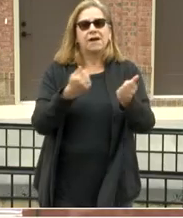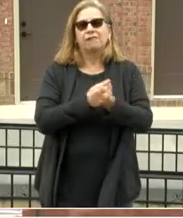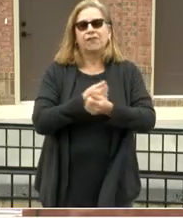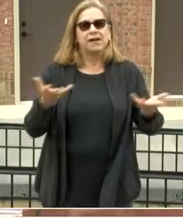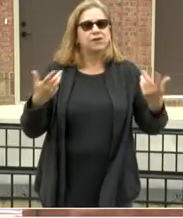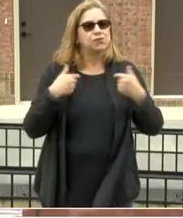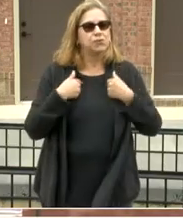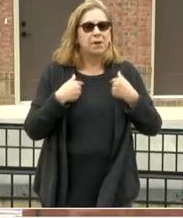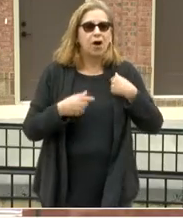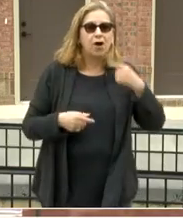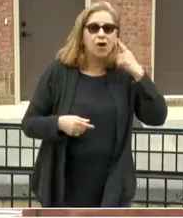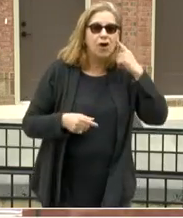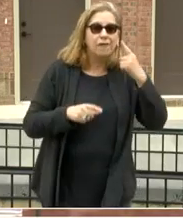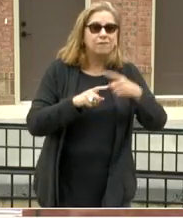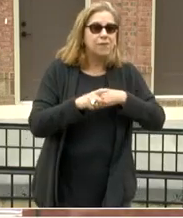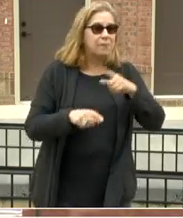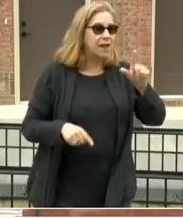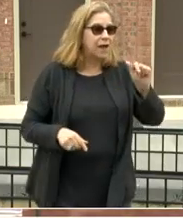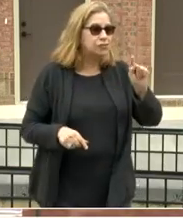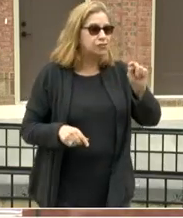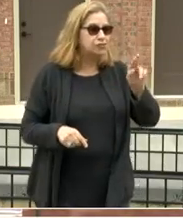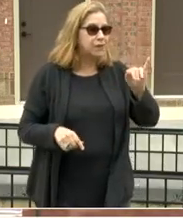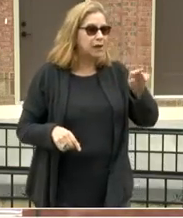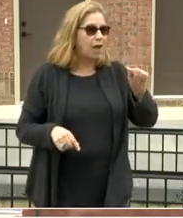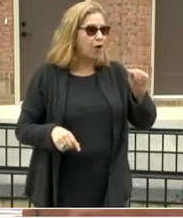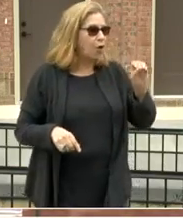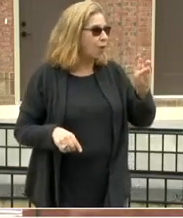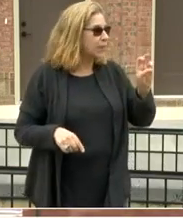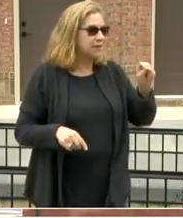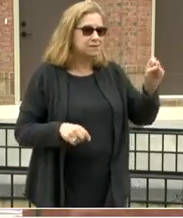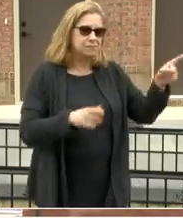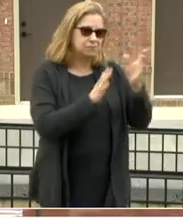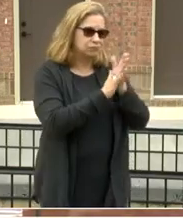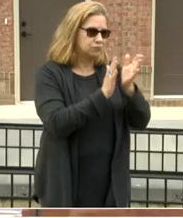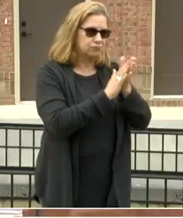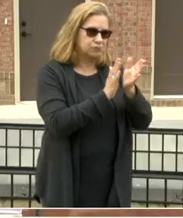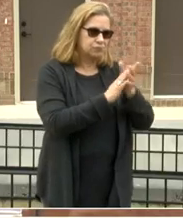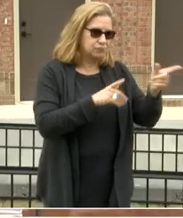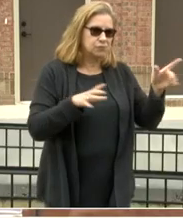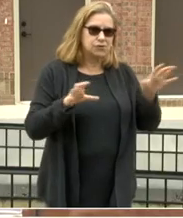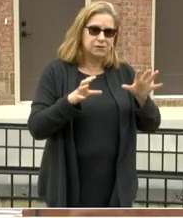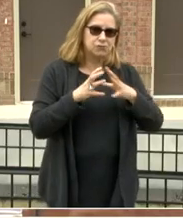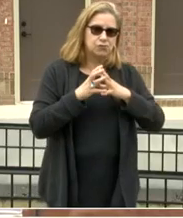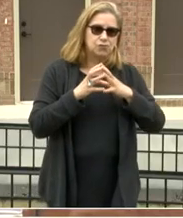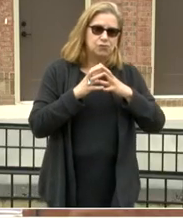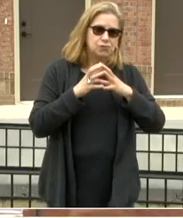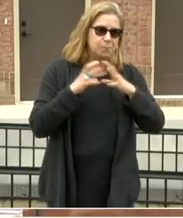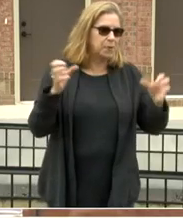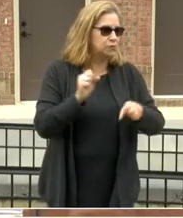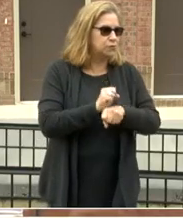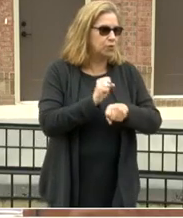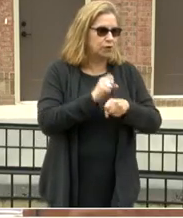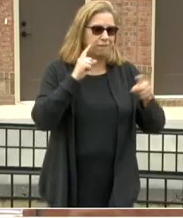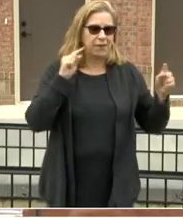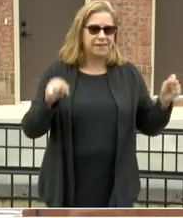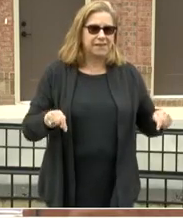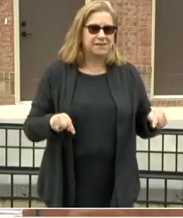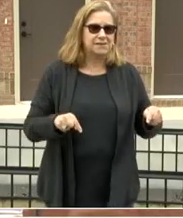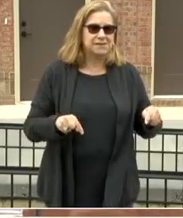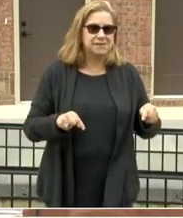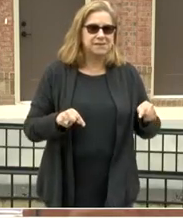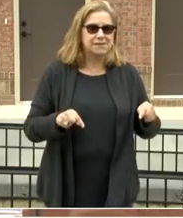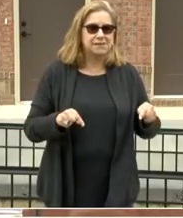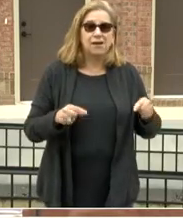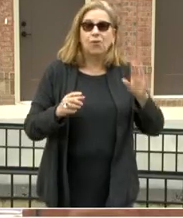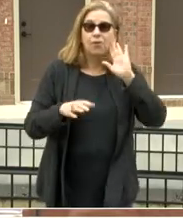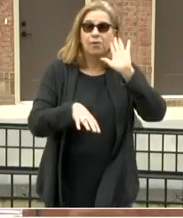Let's give her another round of applause. She's doing so much on this campus that she left some things out. She's bringing a brand new library